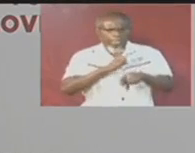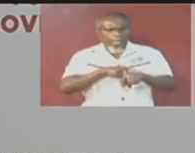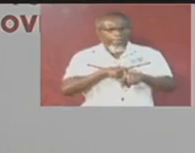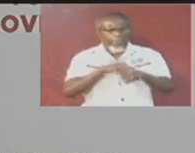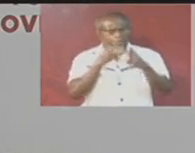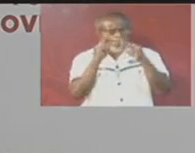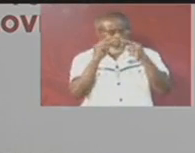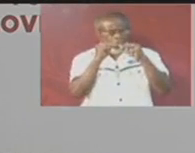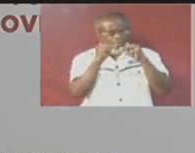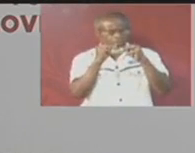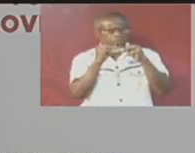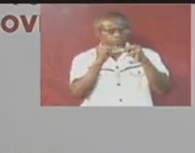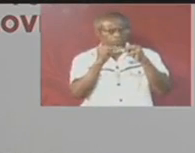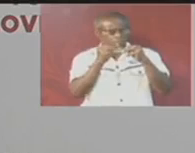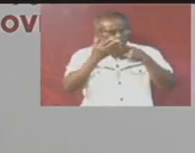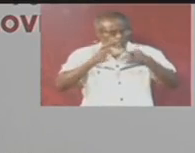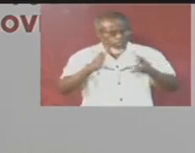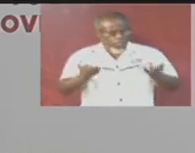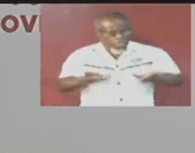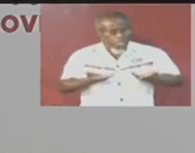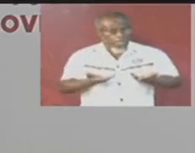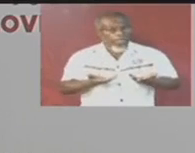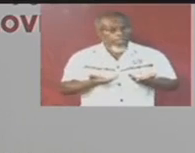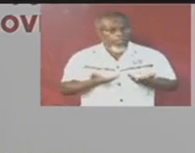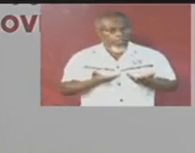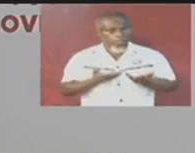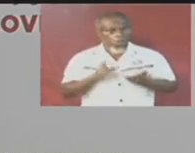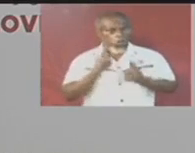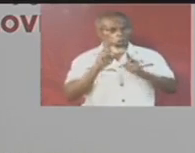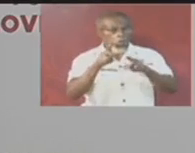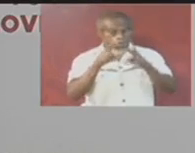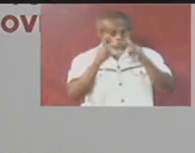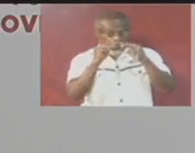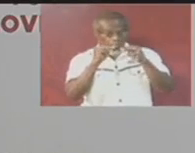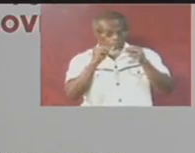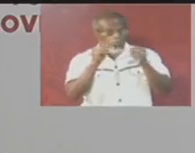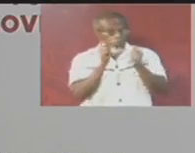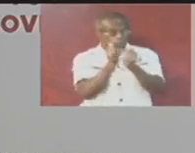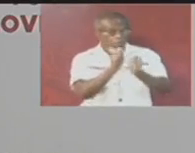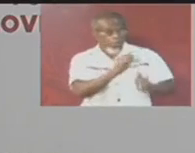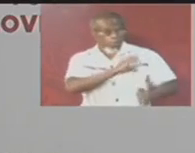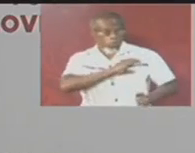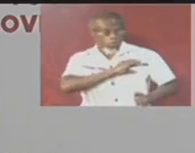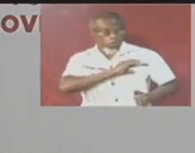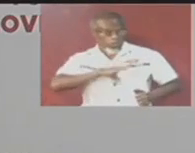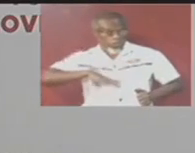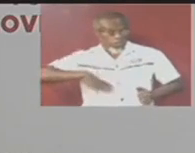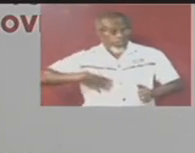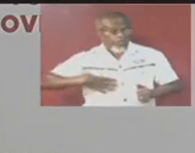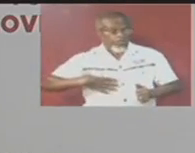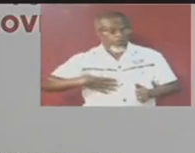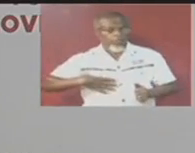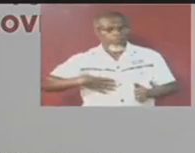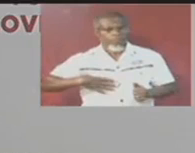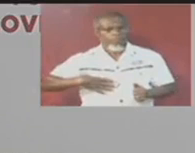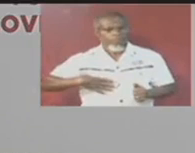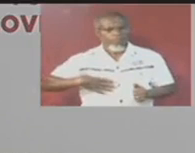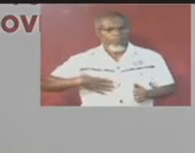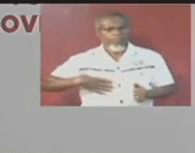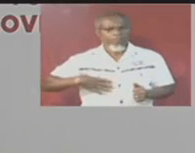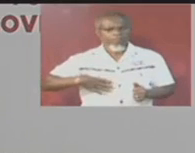this press conference, where I will ask them on behalf of the team that designed